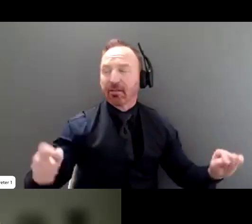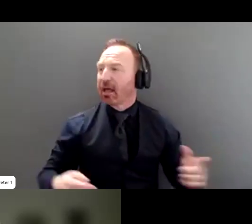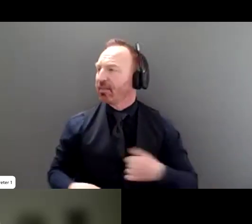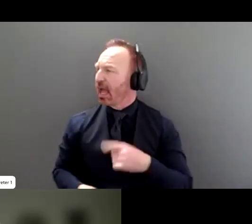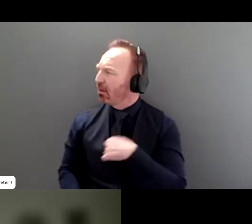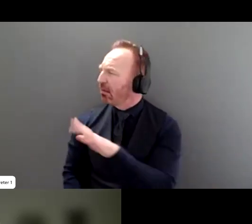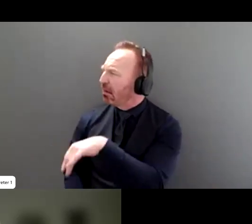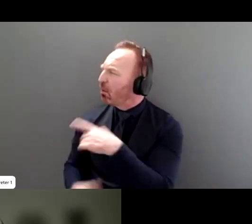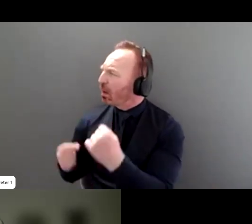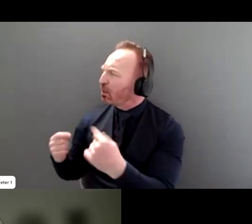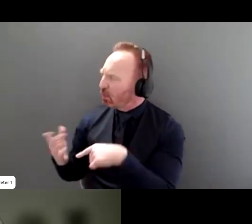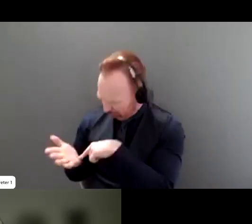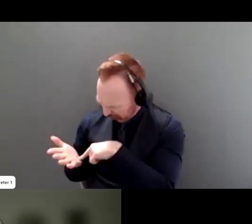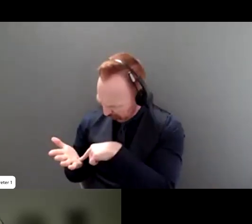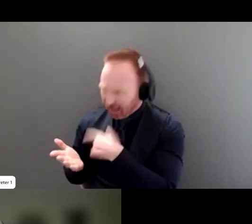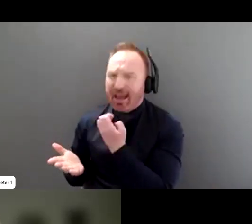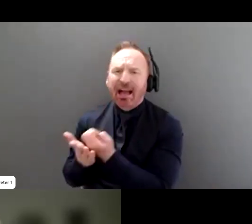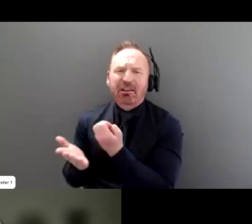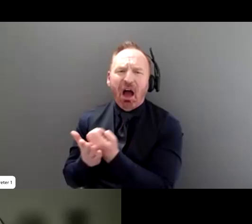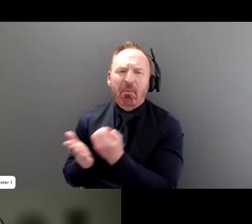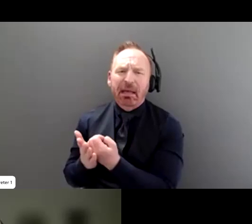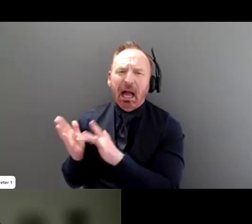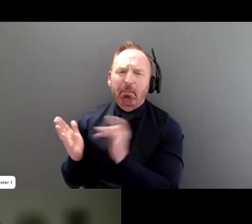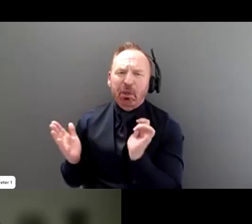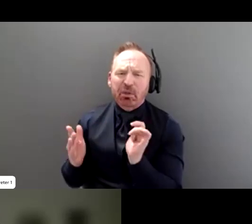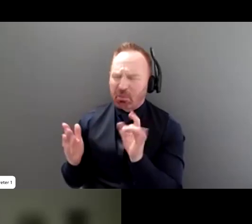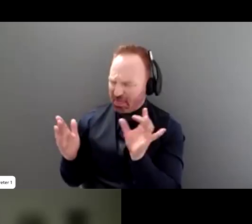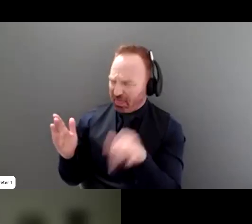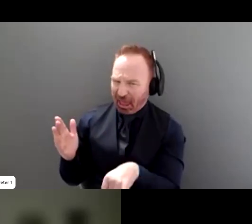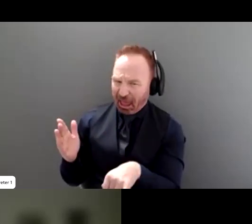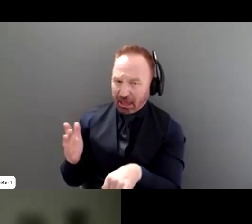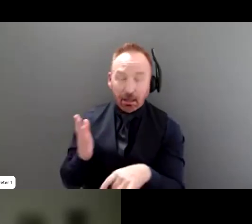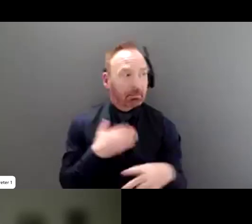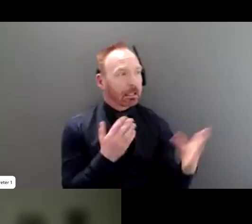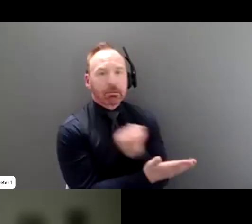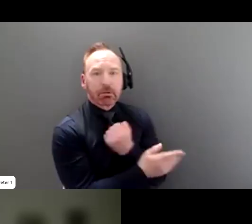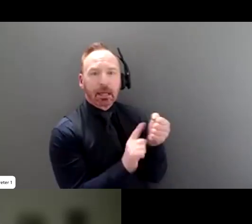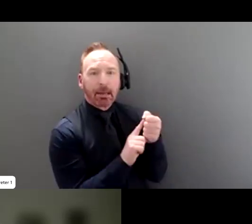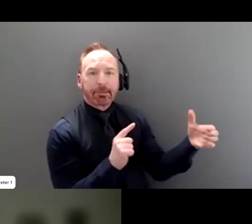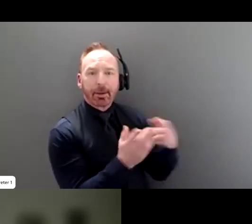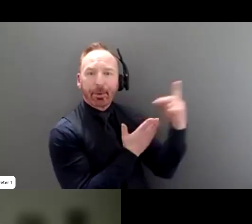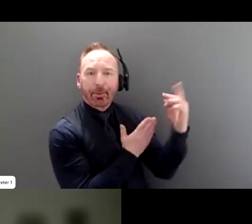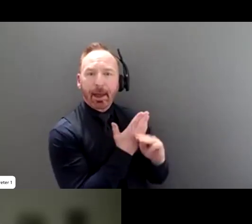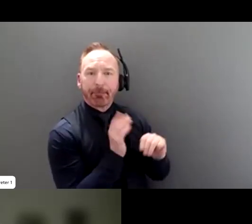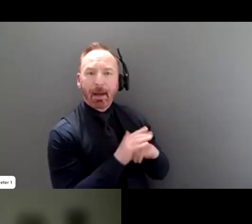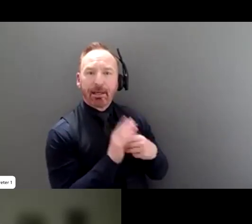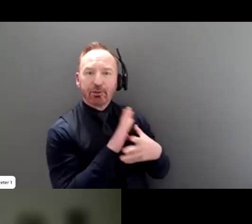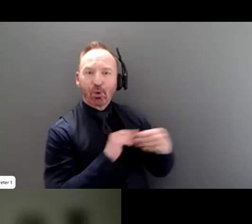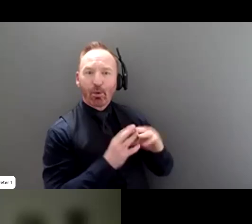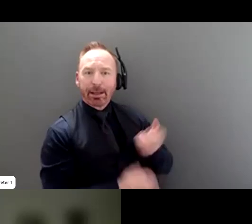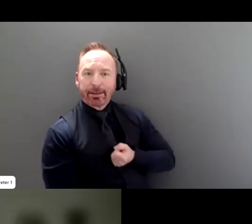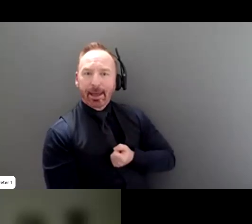that?" And then it's an opportunity to tell them more about the program and just even share my story about when I think